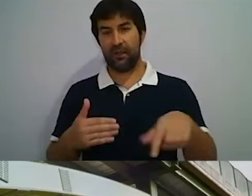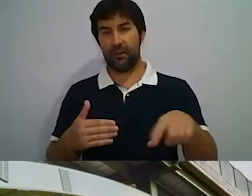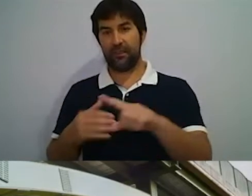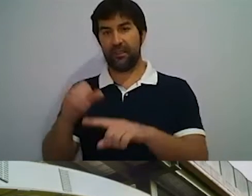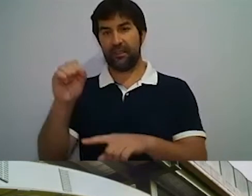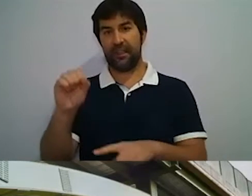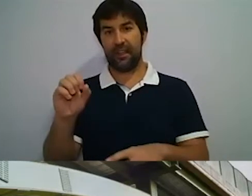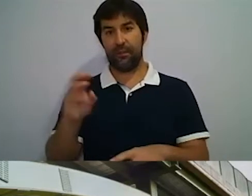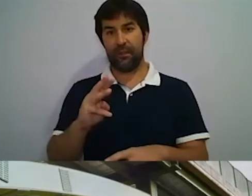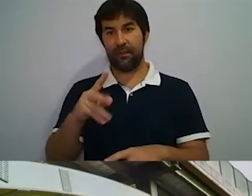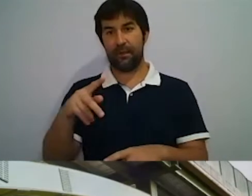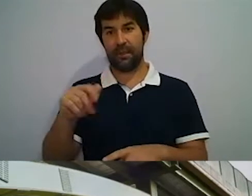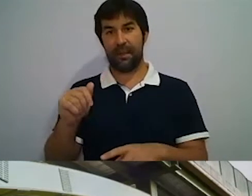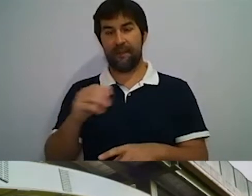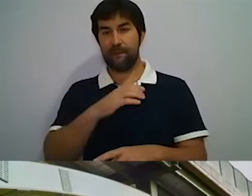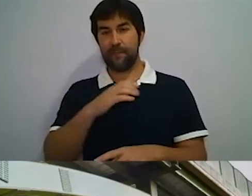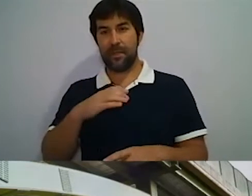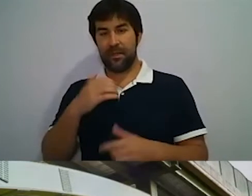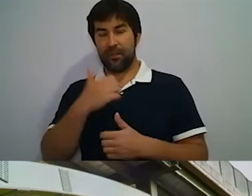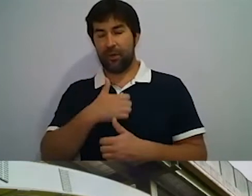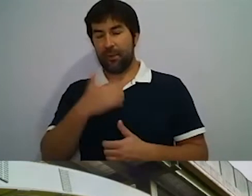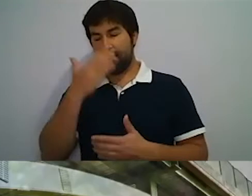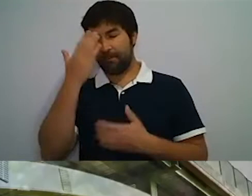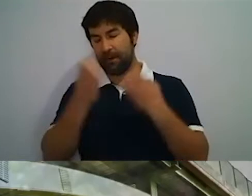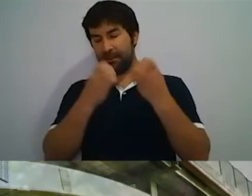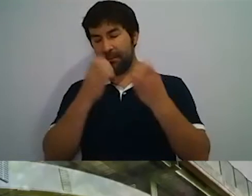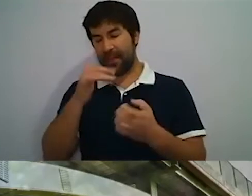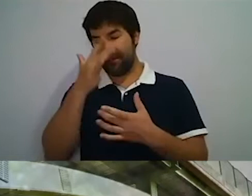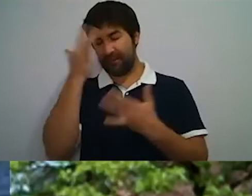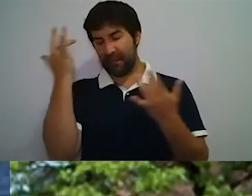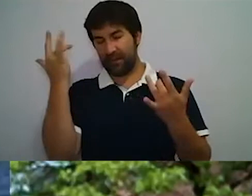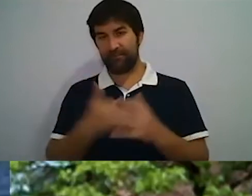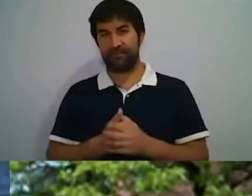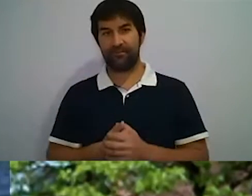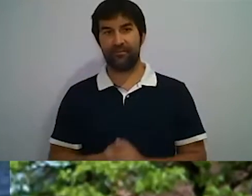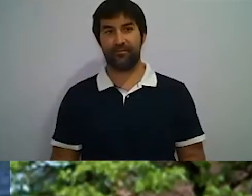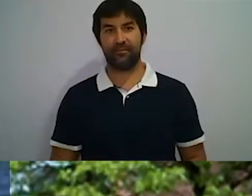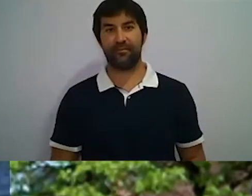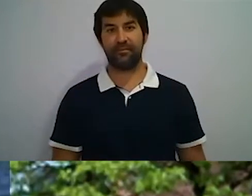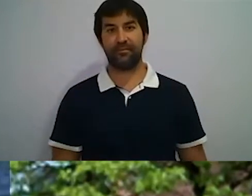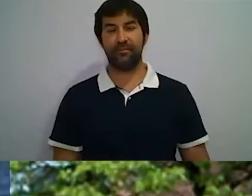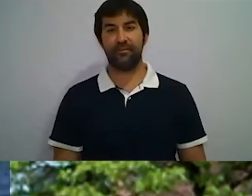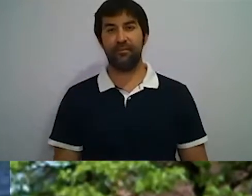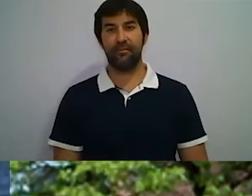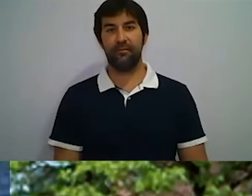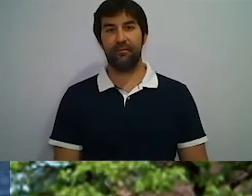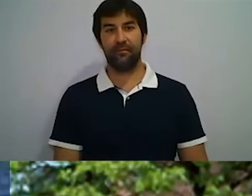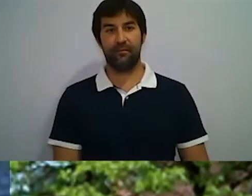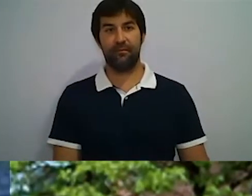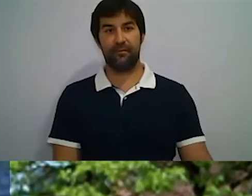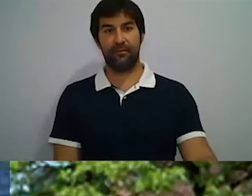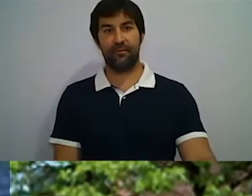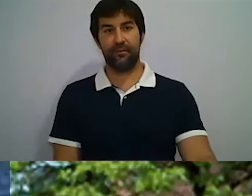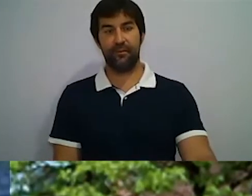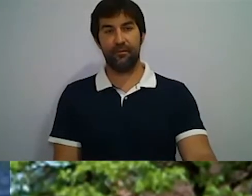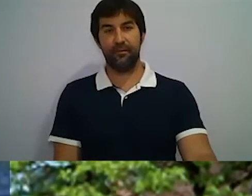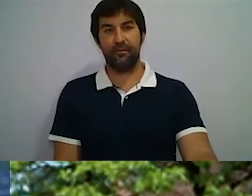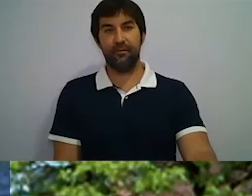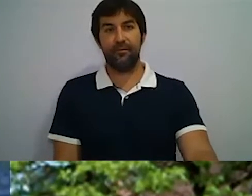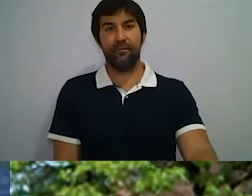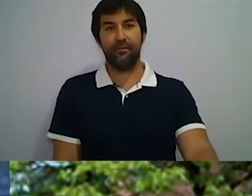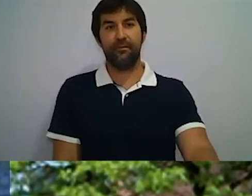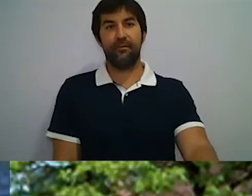the per project costs are can be quite less than a bridge, but